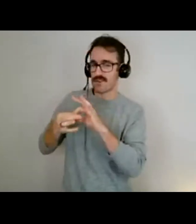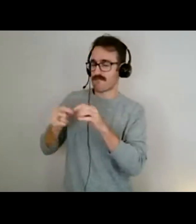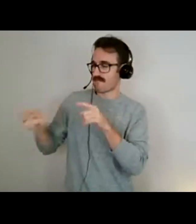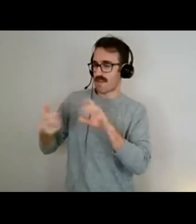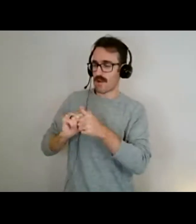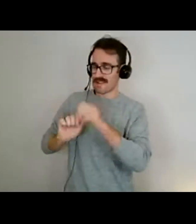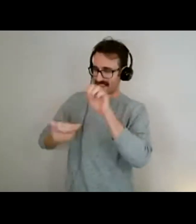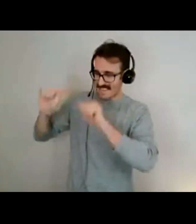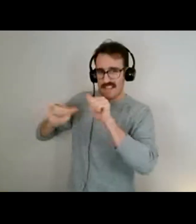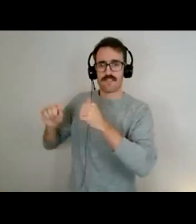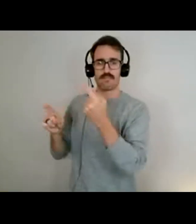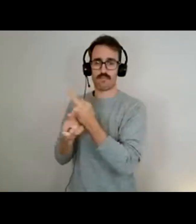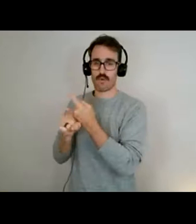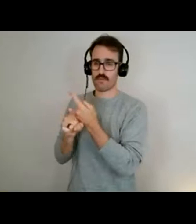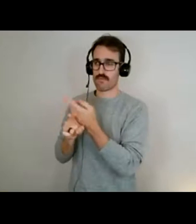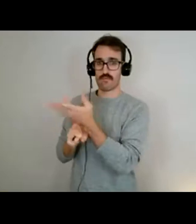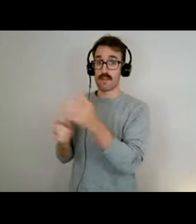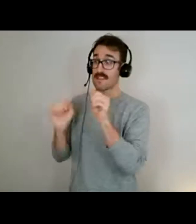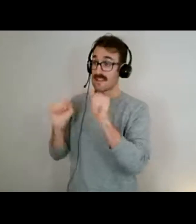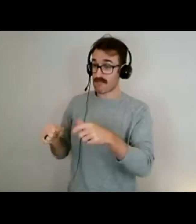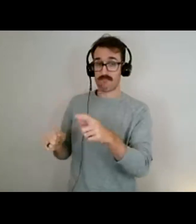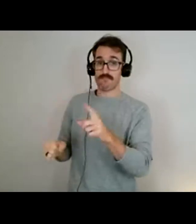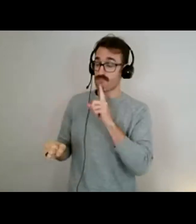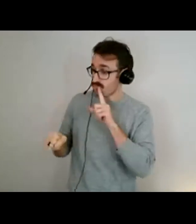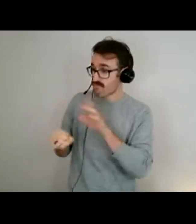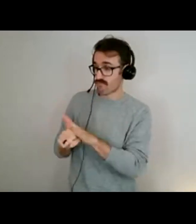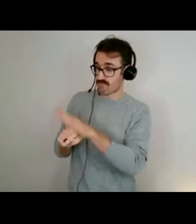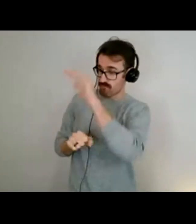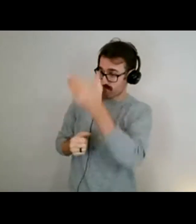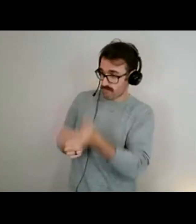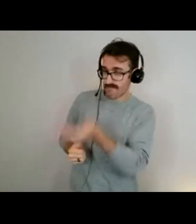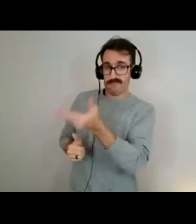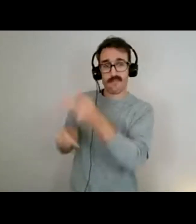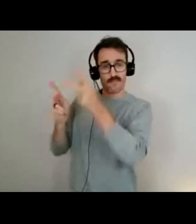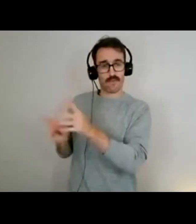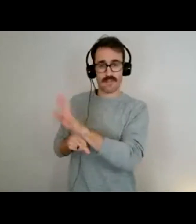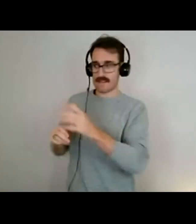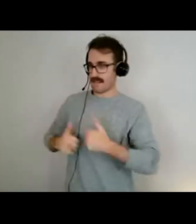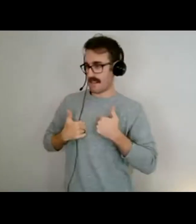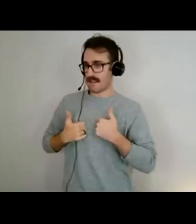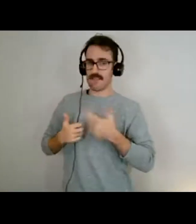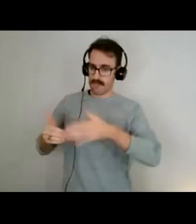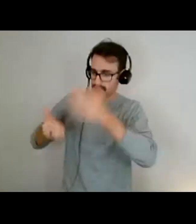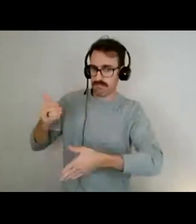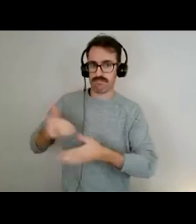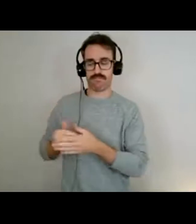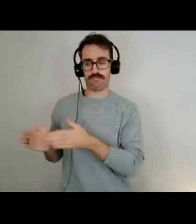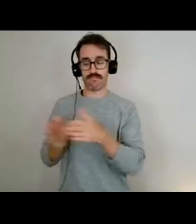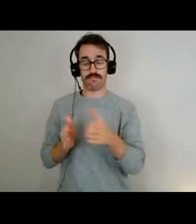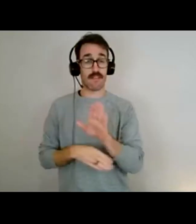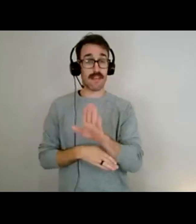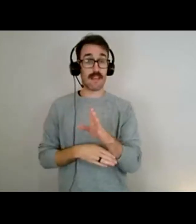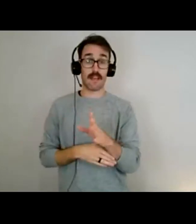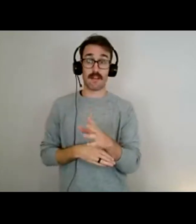assessment processes to be more reliably, effectively, and consistently completed. Empathy is